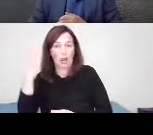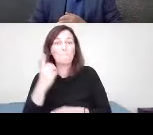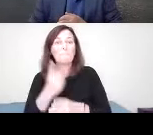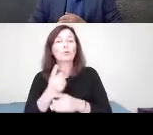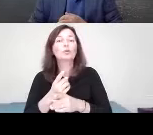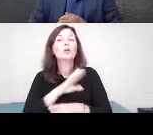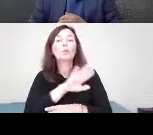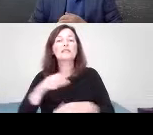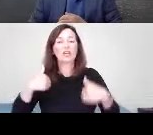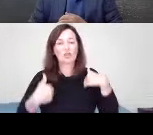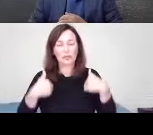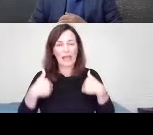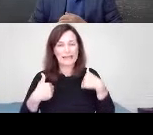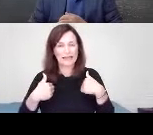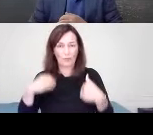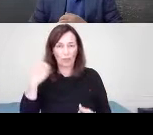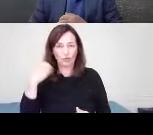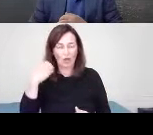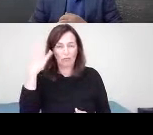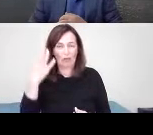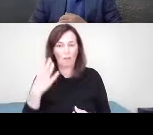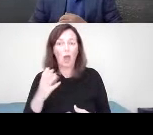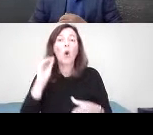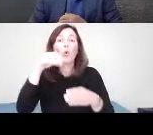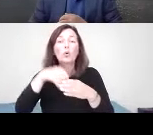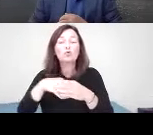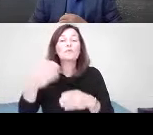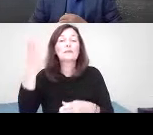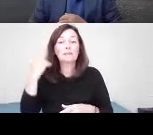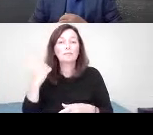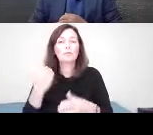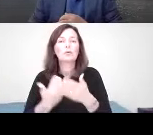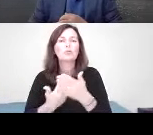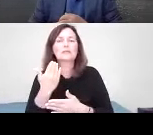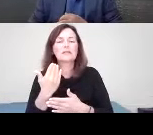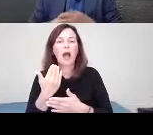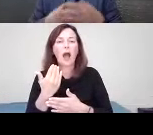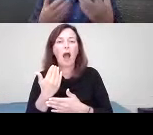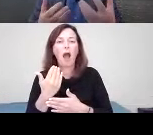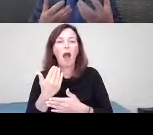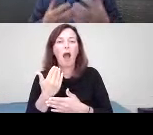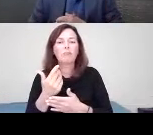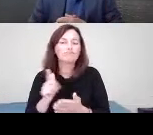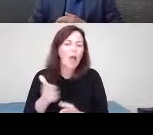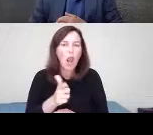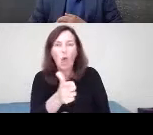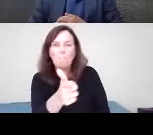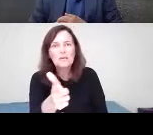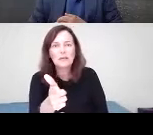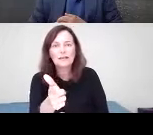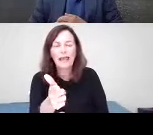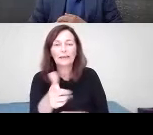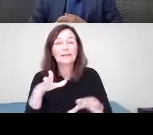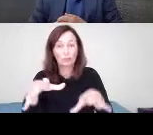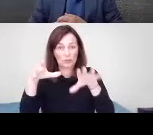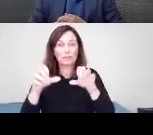on lobbying that target as a part of the SDGs, as a part of the Agenda 2030. And that's why I really believe that that's